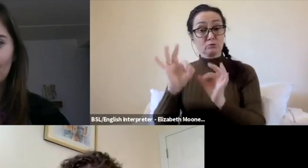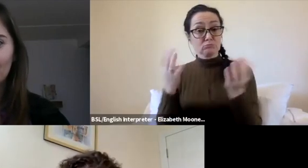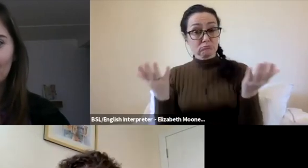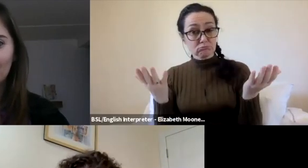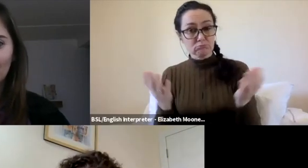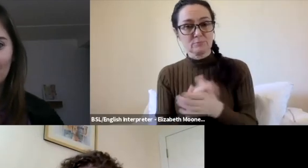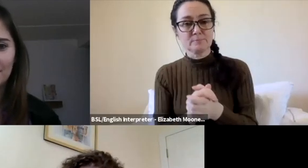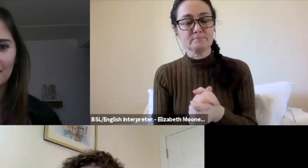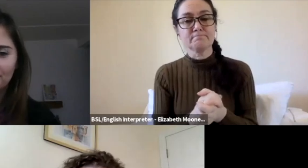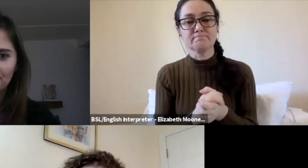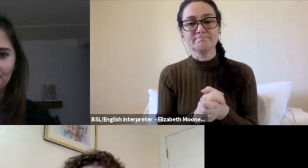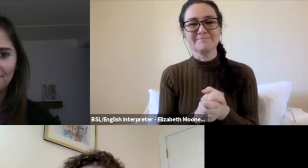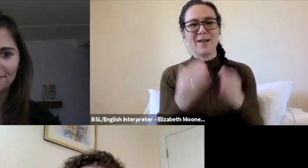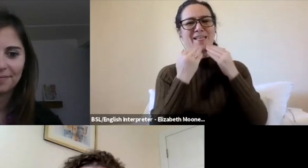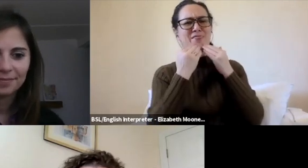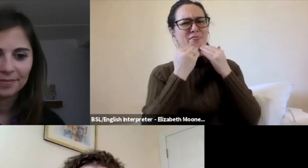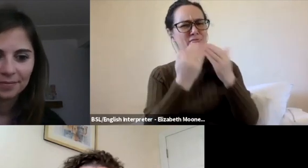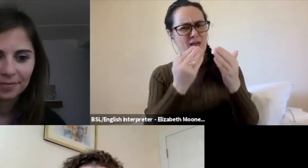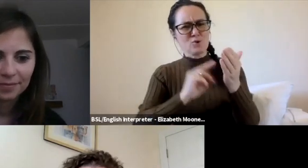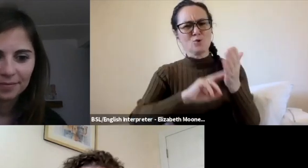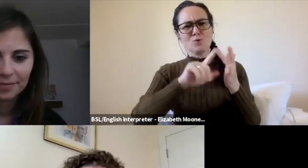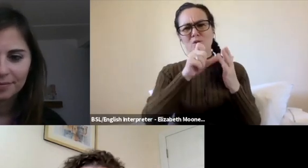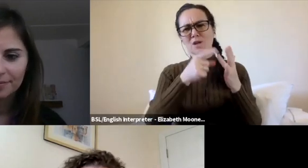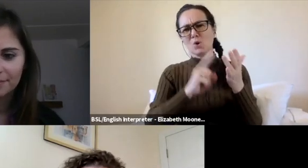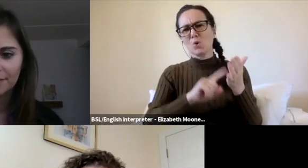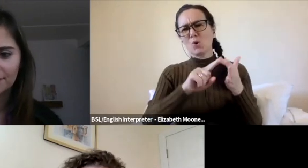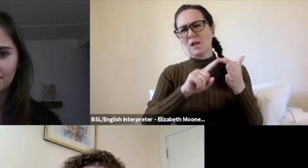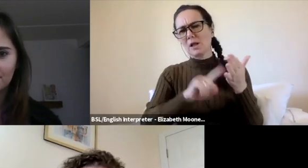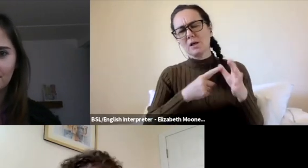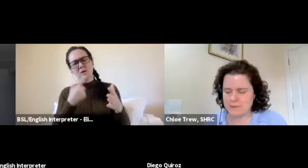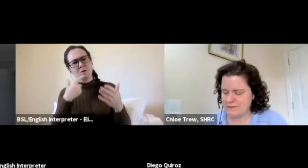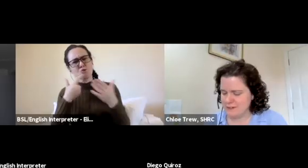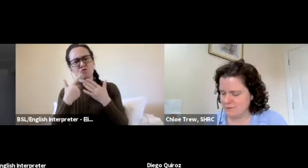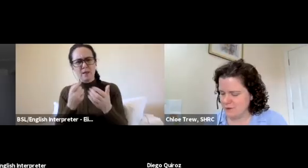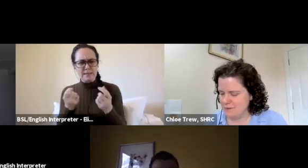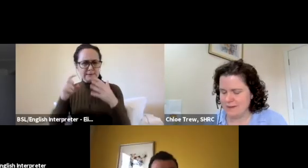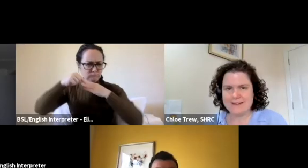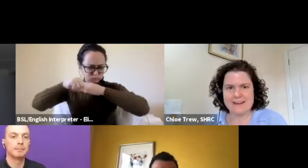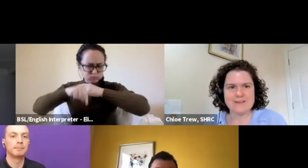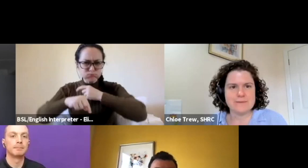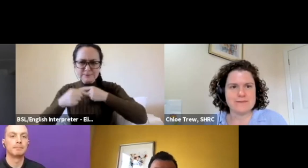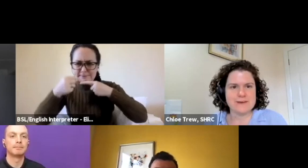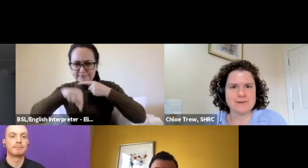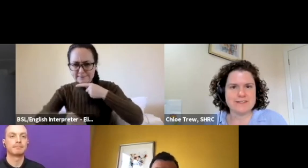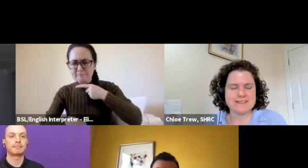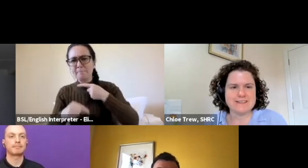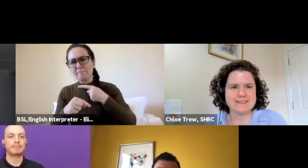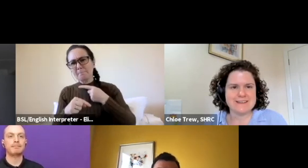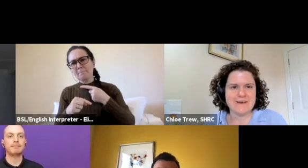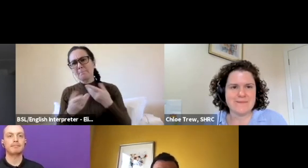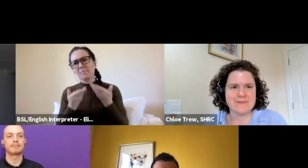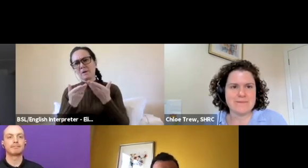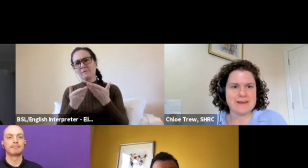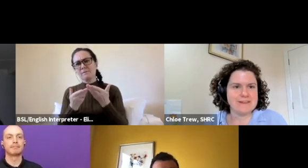Thank you so much, Nicoletta. That was a really thorough overview of Universal Periodic Review and some of the